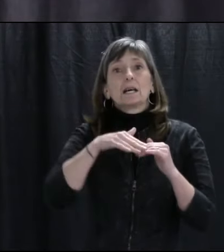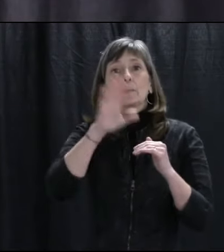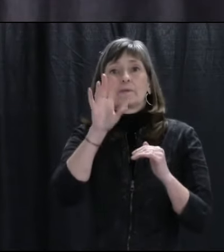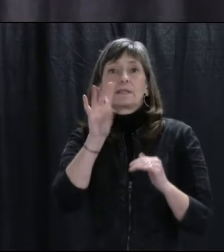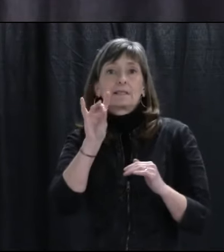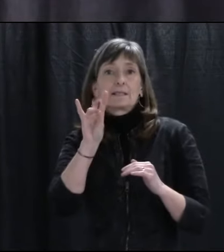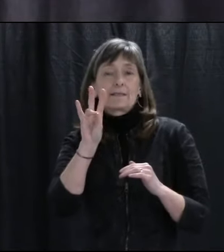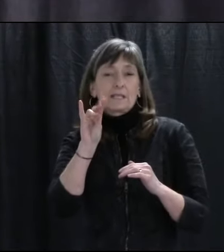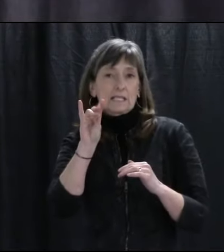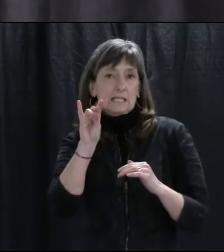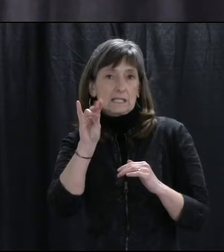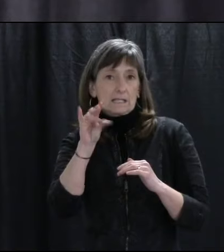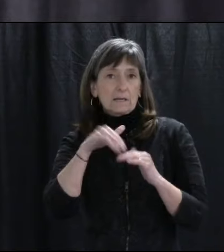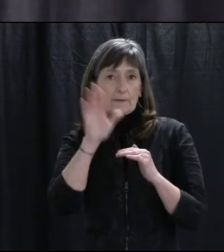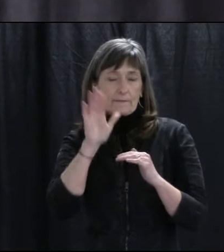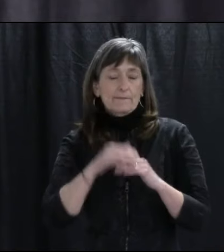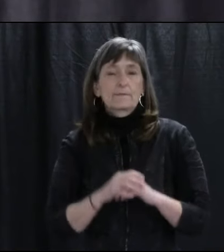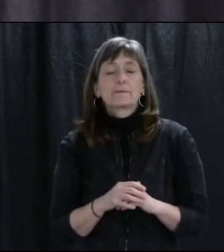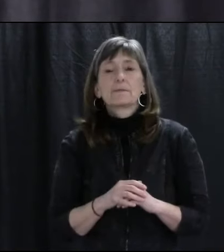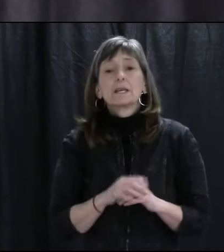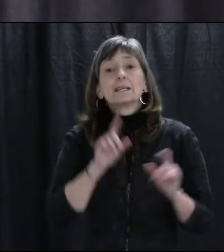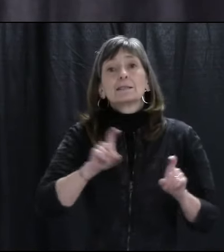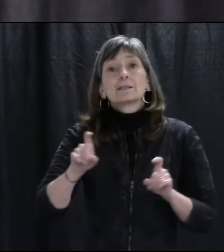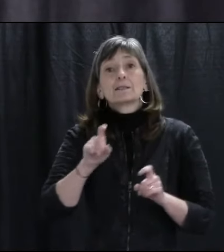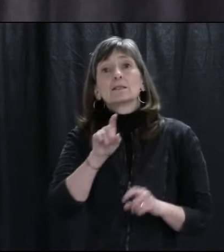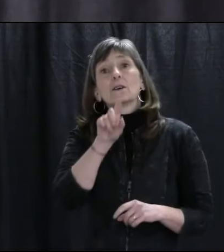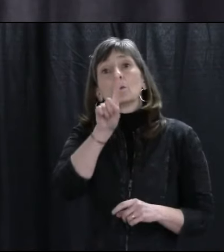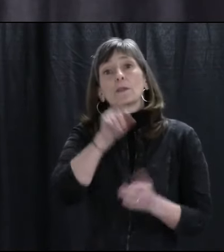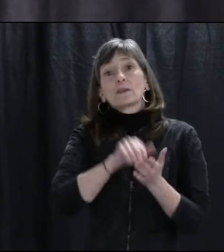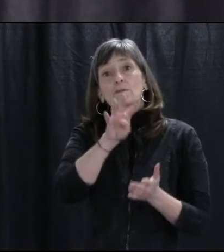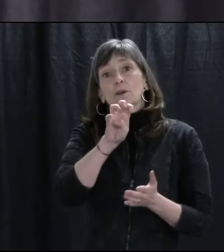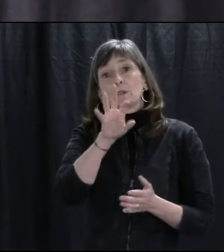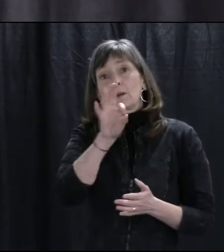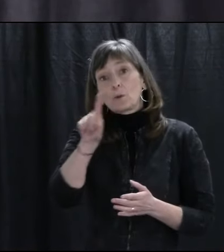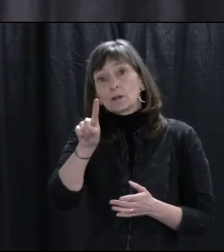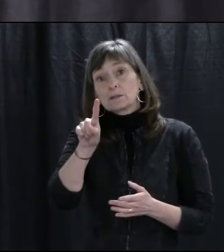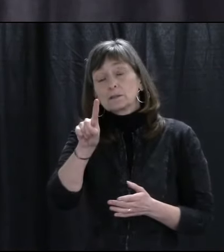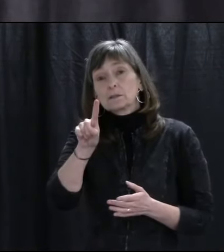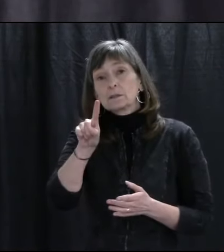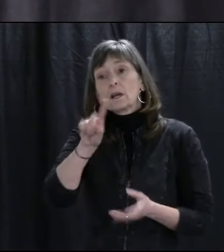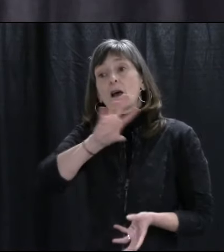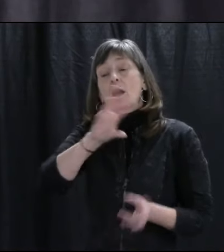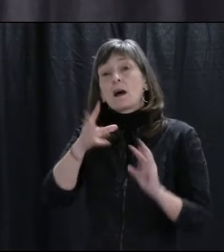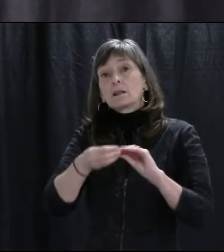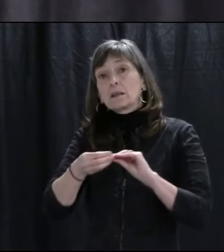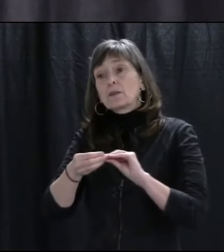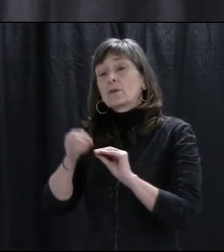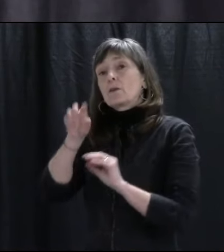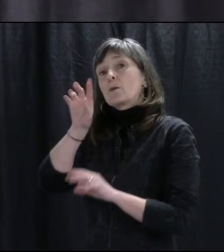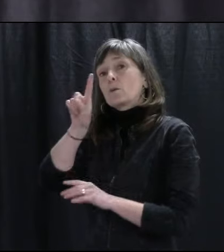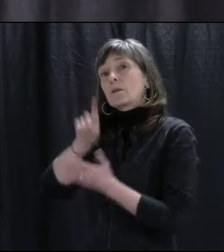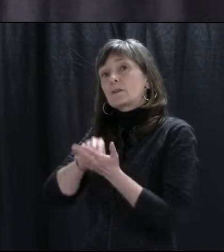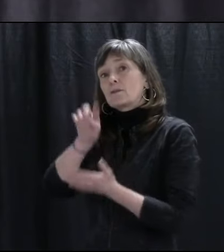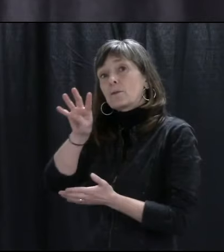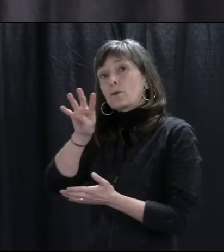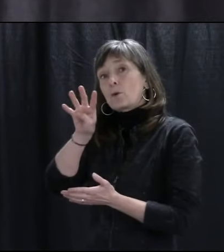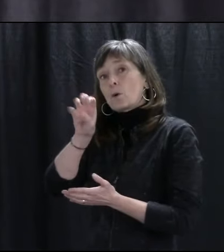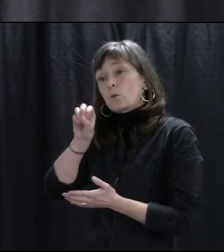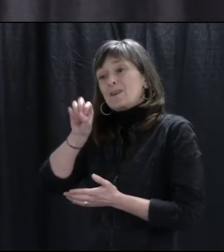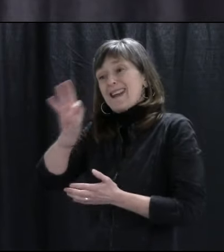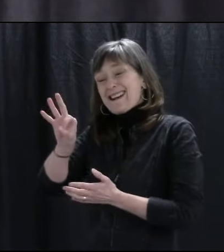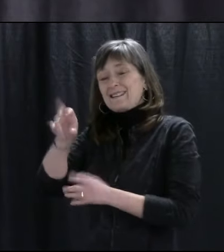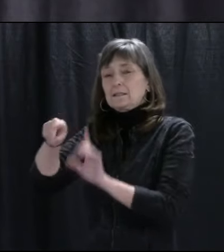70. We have tested 1,491 people, and of those, 1,409 have been confirmed